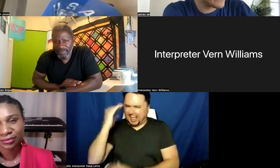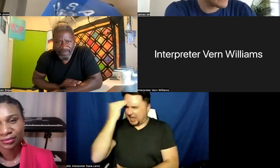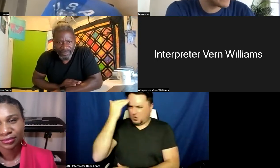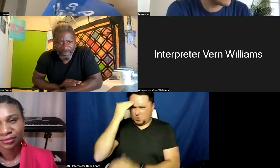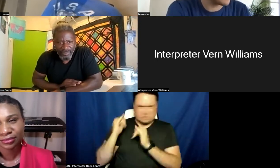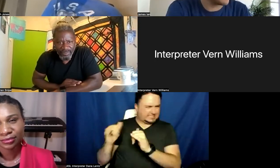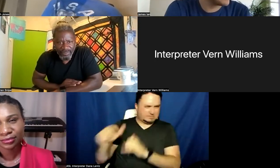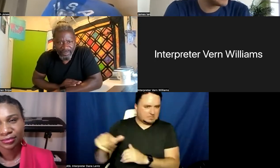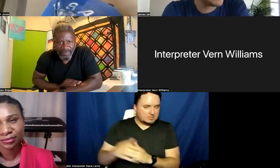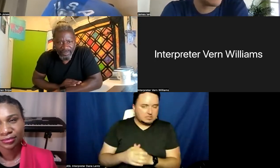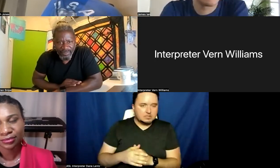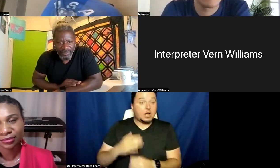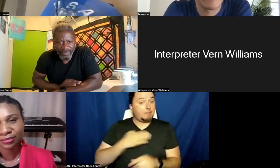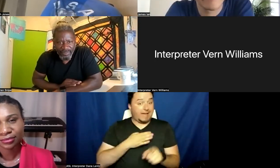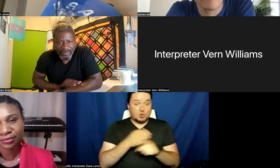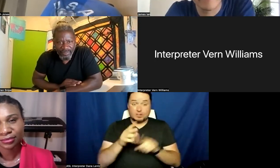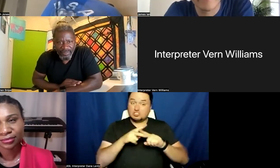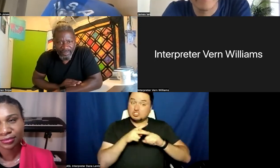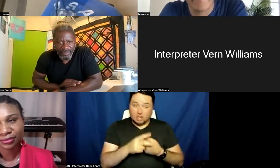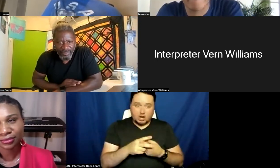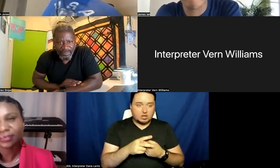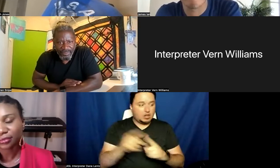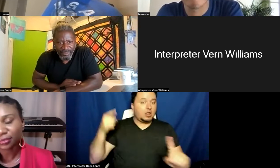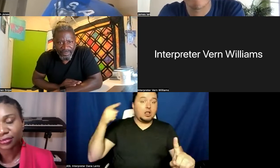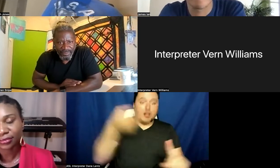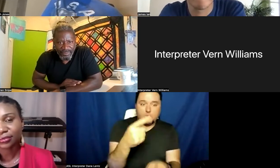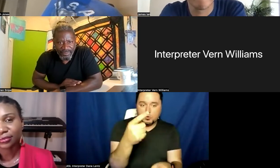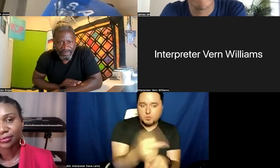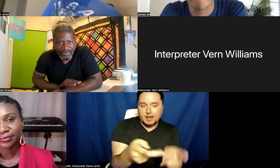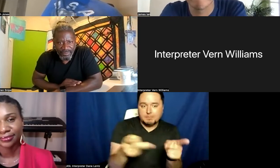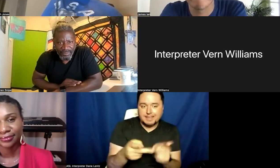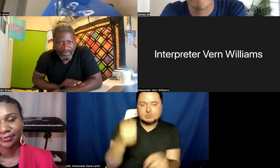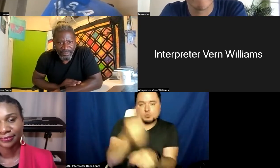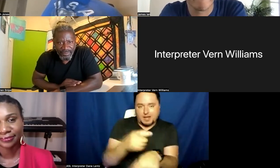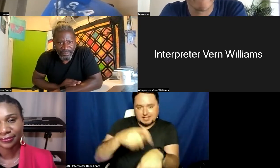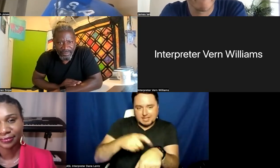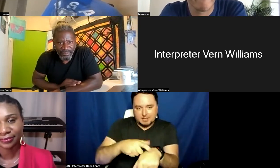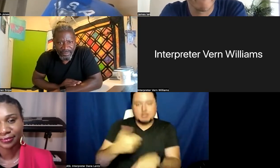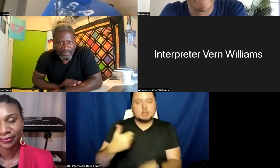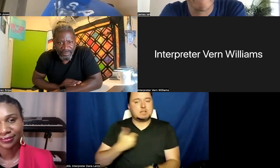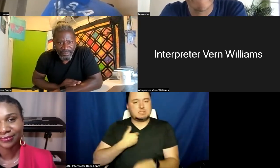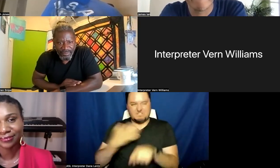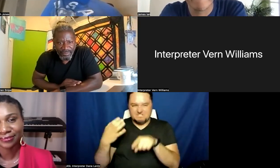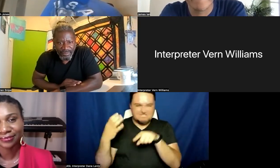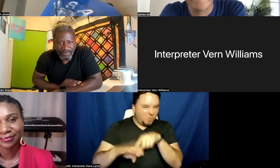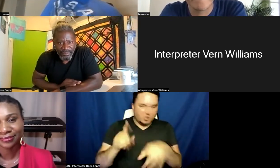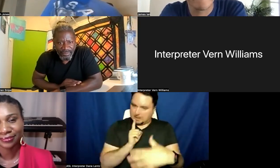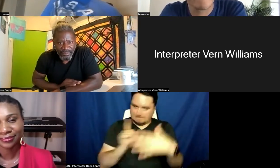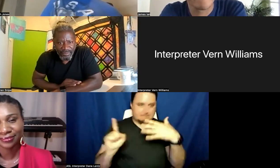I started my career just being at the right place at the right time and forcing myself to be out here. You know what I